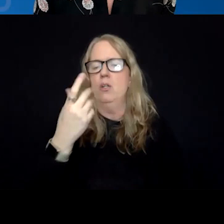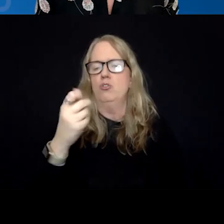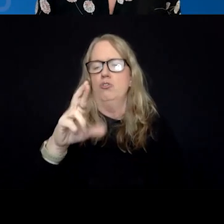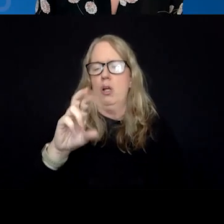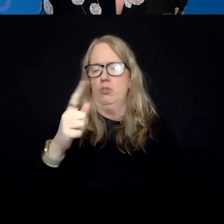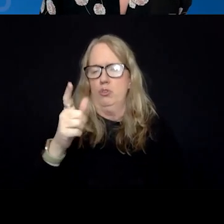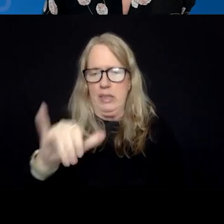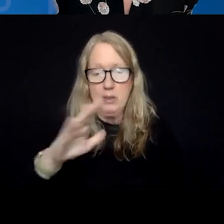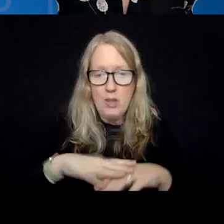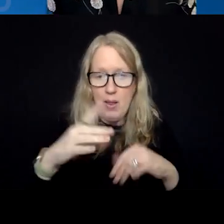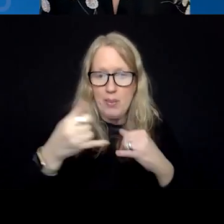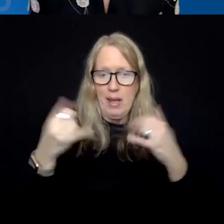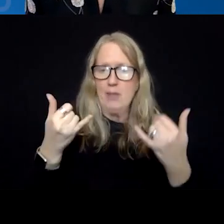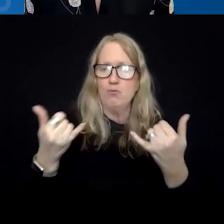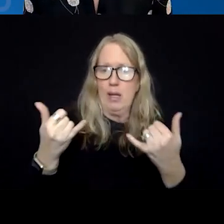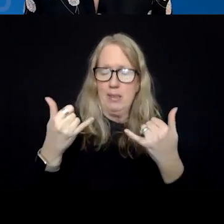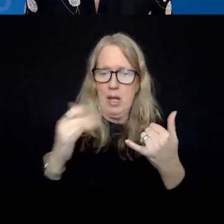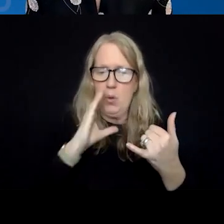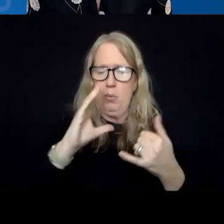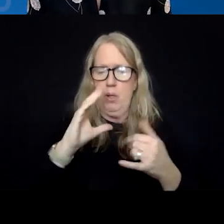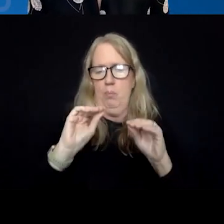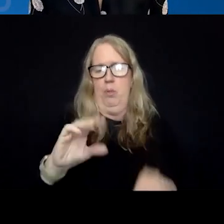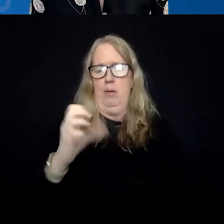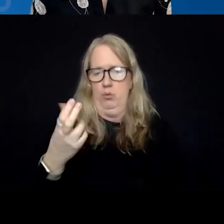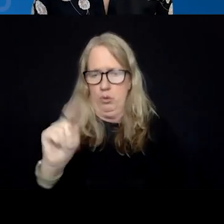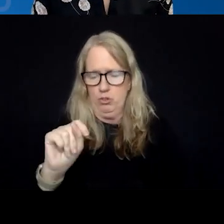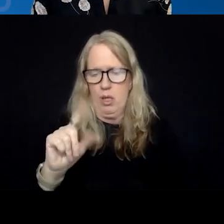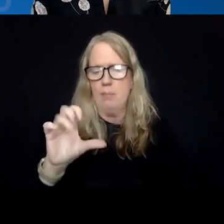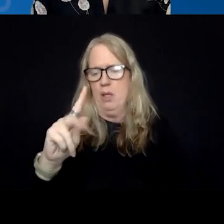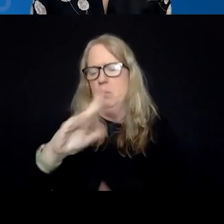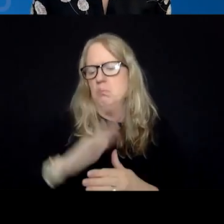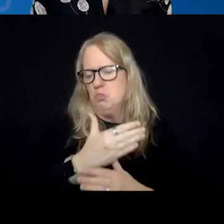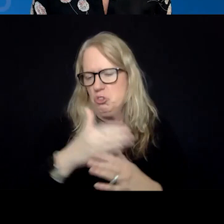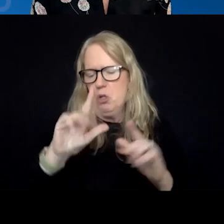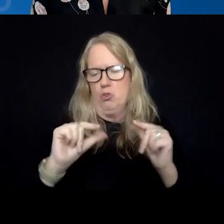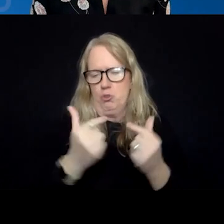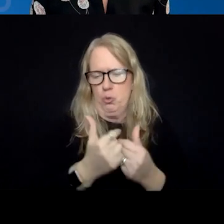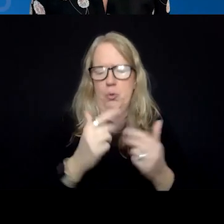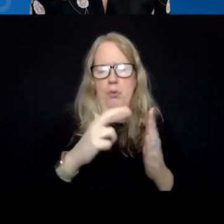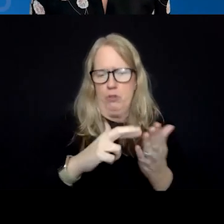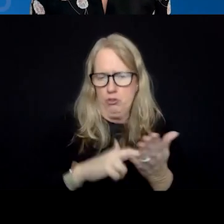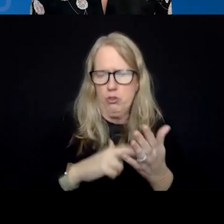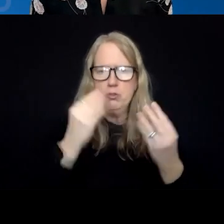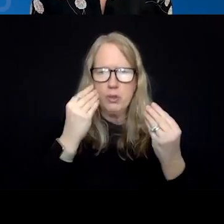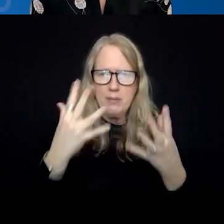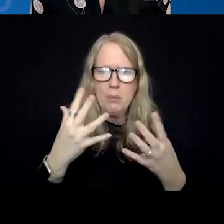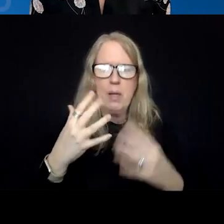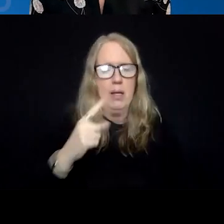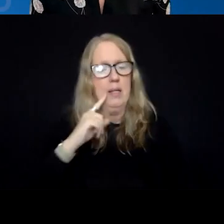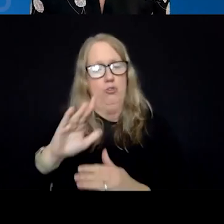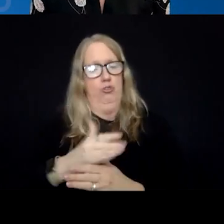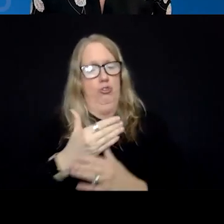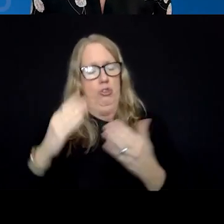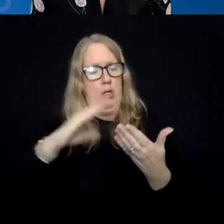who's on the line right now, is going to drop into the chat a link to the shared learning groups registration information. Importantly, the shared learning groups